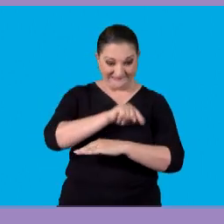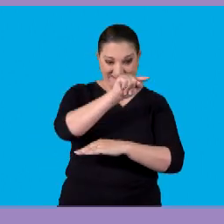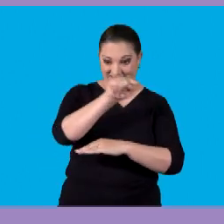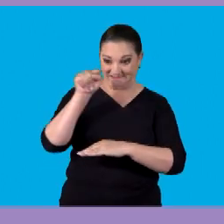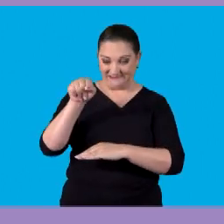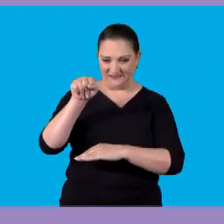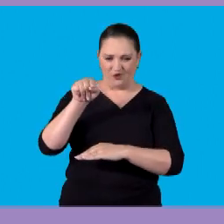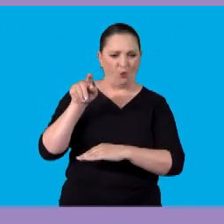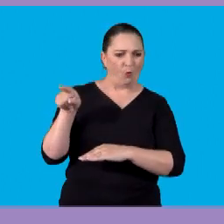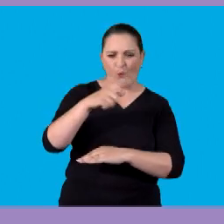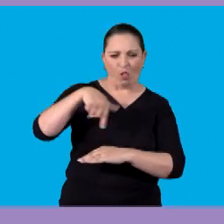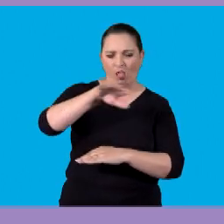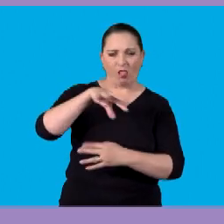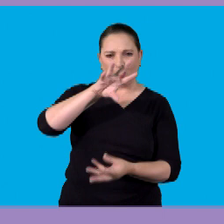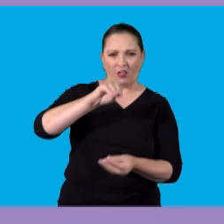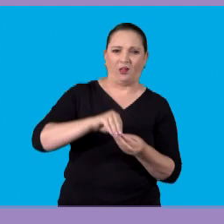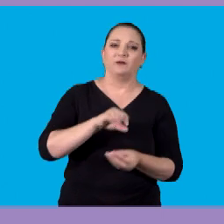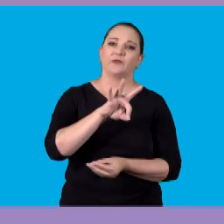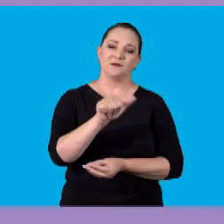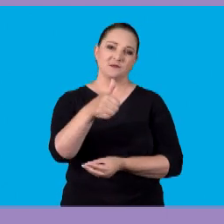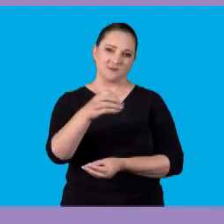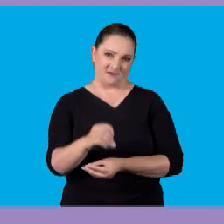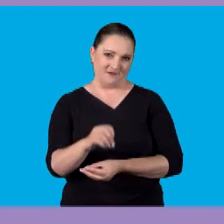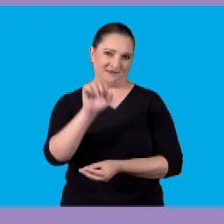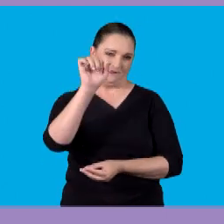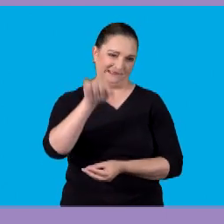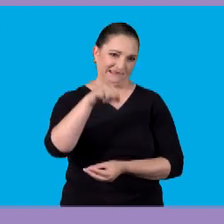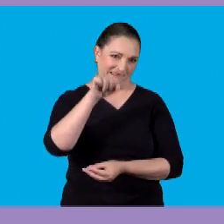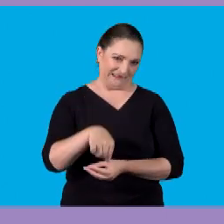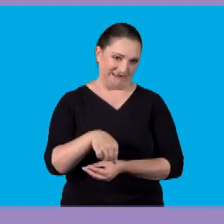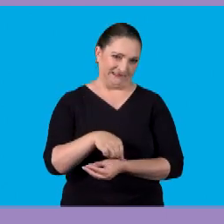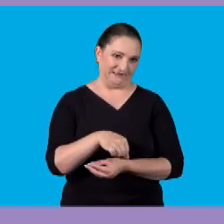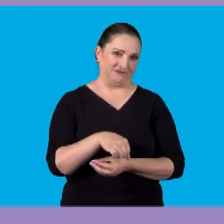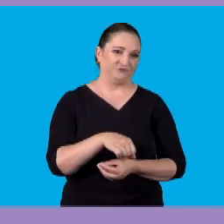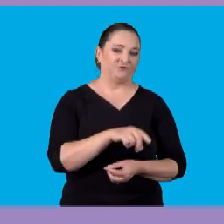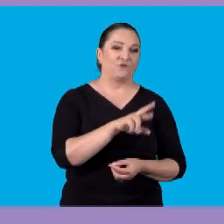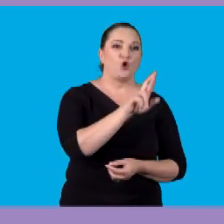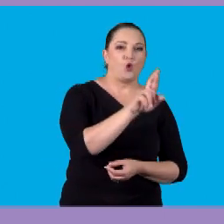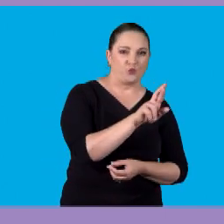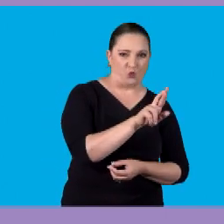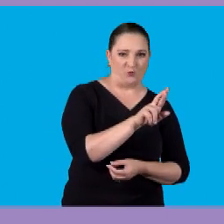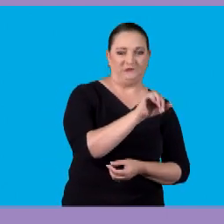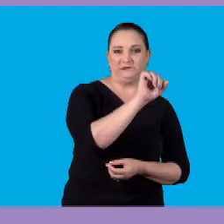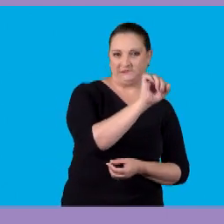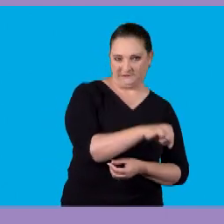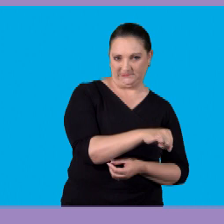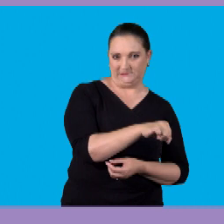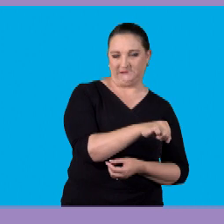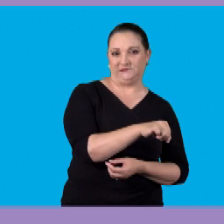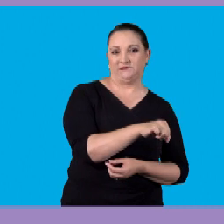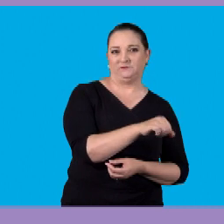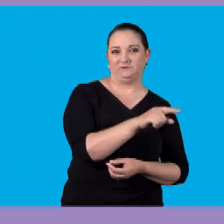any quadrilaterals will be equals to 360 degrees. So yes, a rhombus adds up